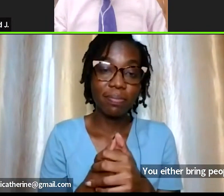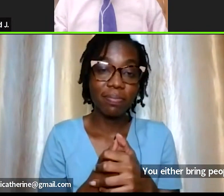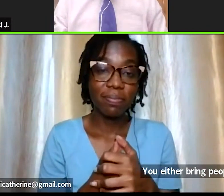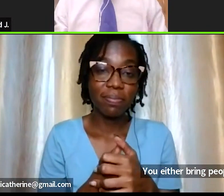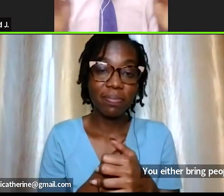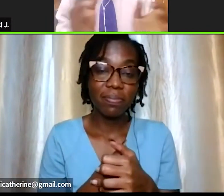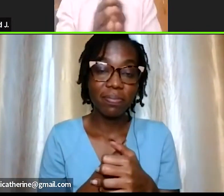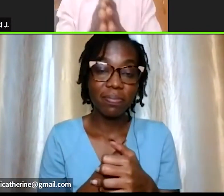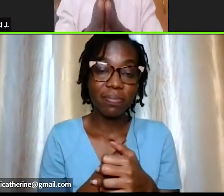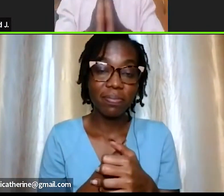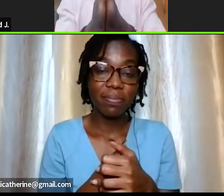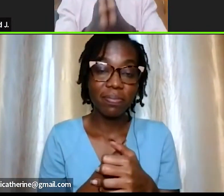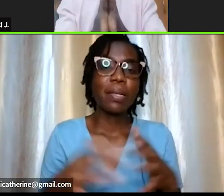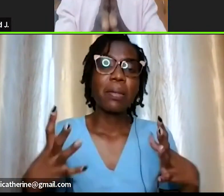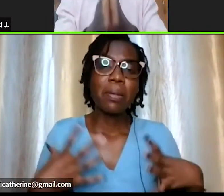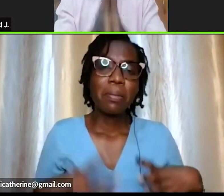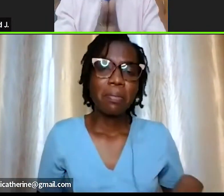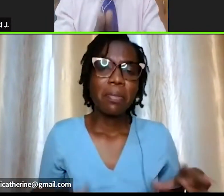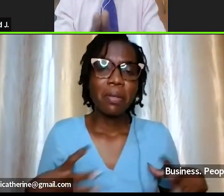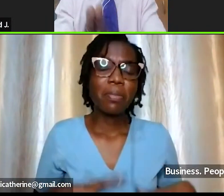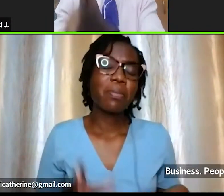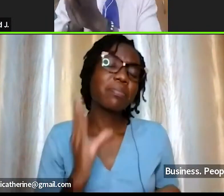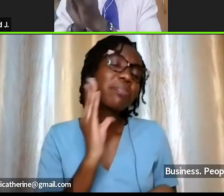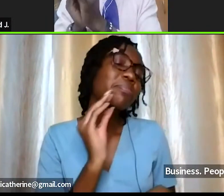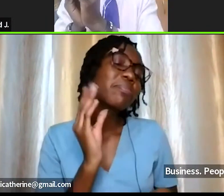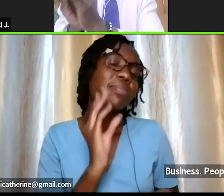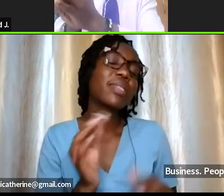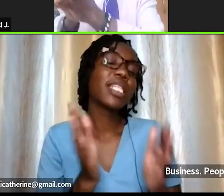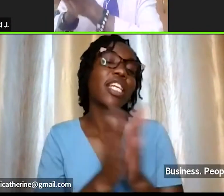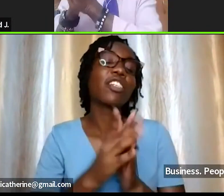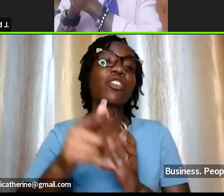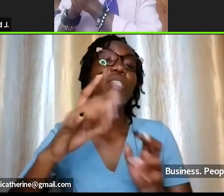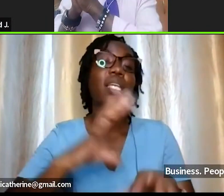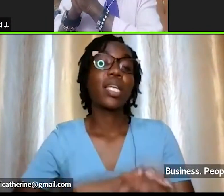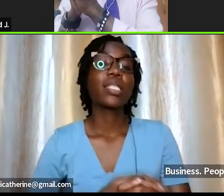people experts, so that you can get businesses from